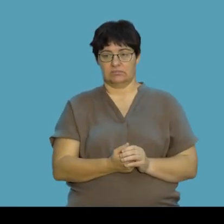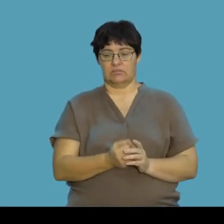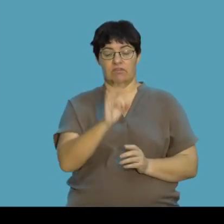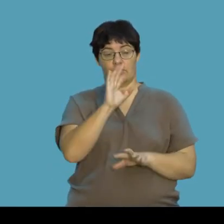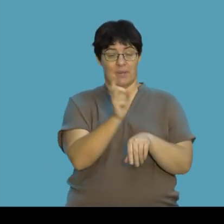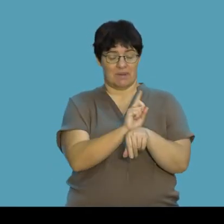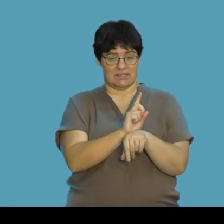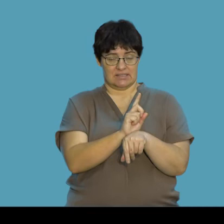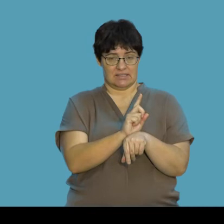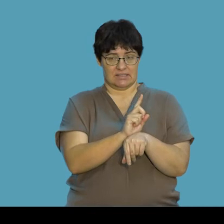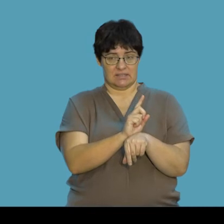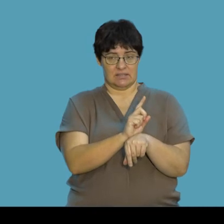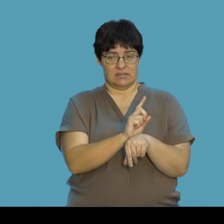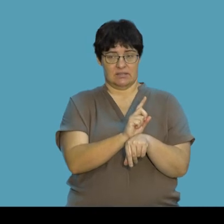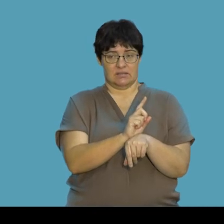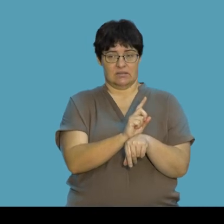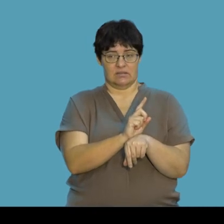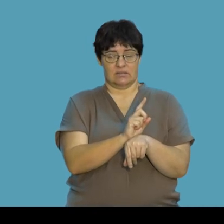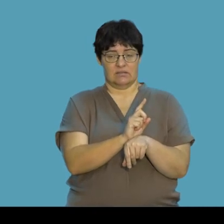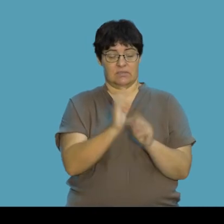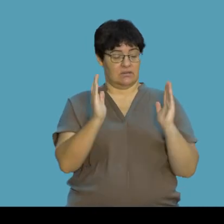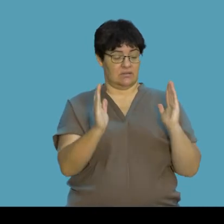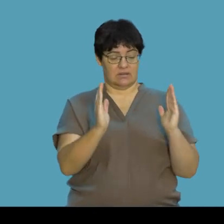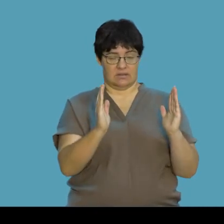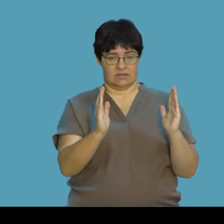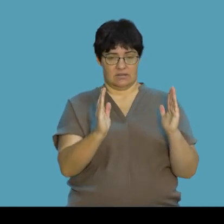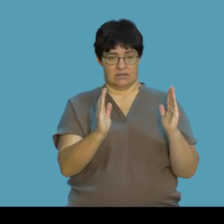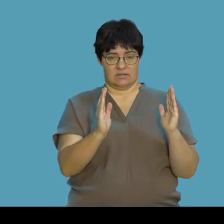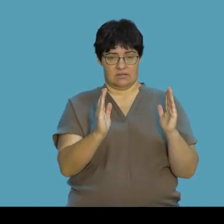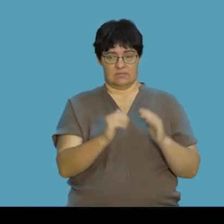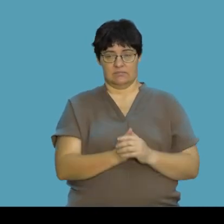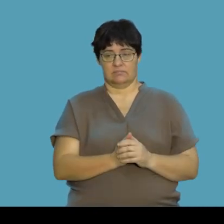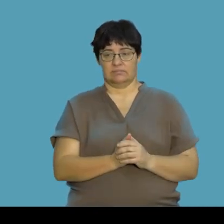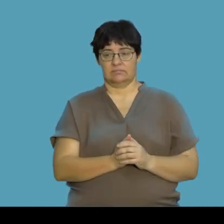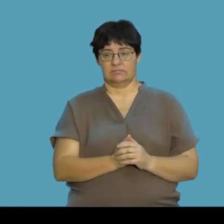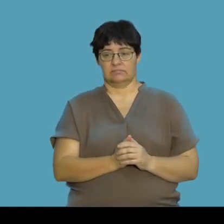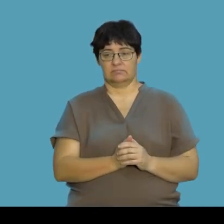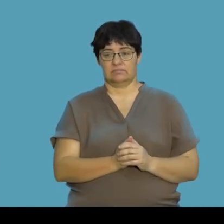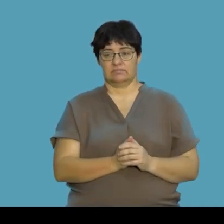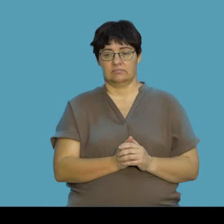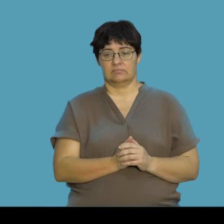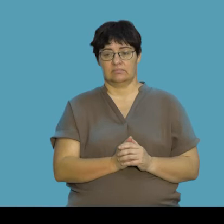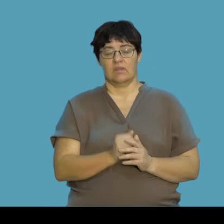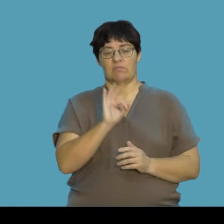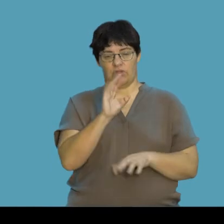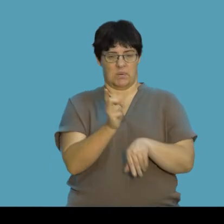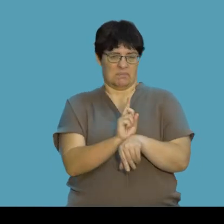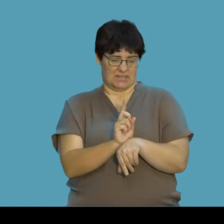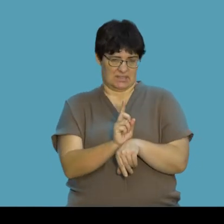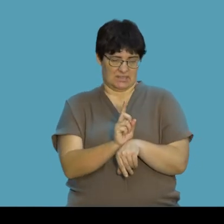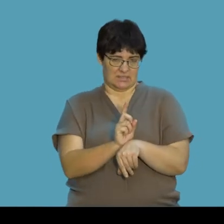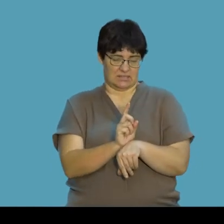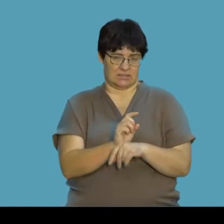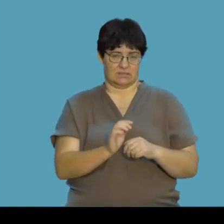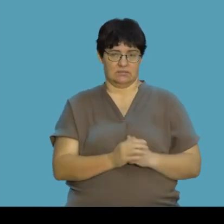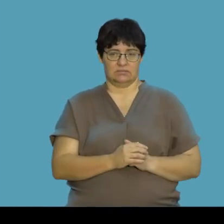minutes, we're talking about actually this, which is actually 3 minutes there, okay? Because our time axis is